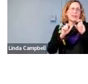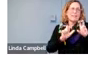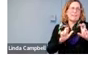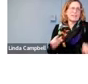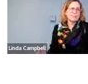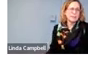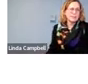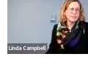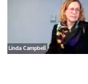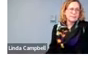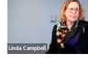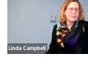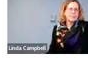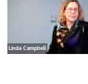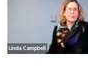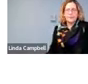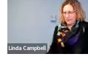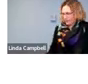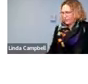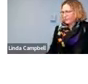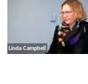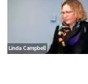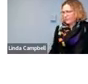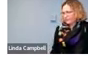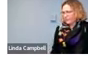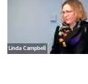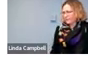So again, not a great return on investment.